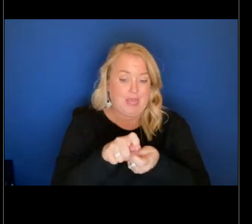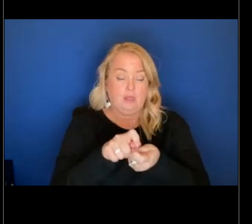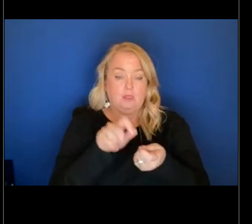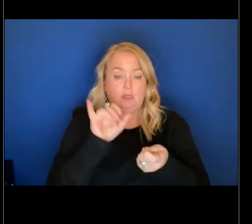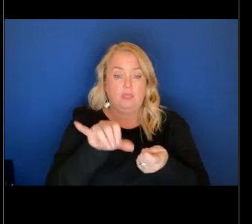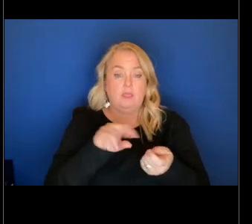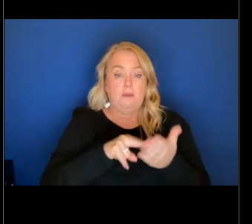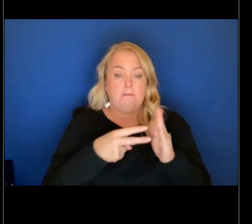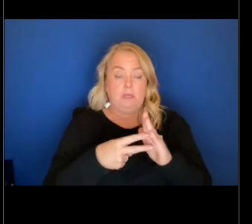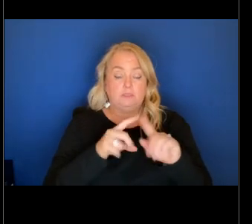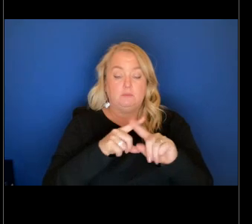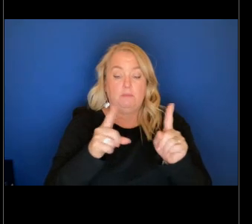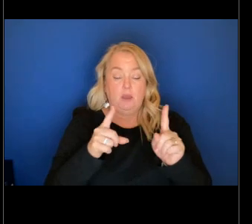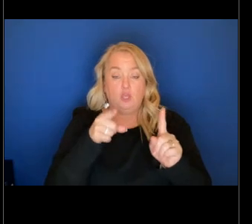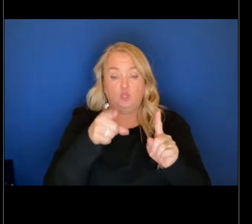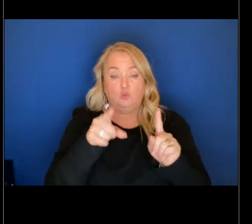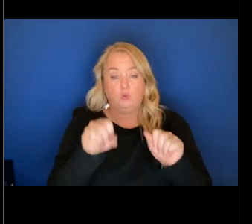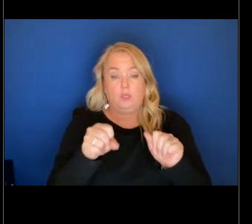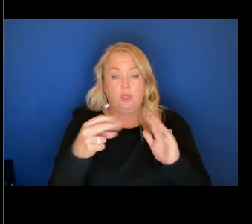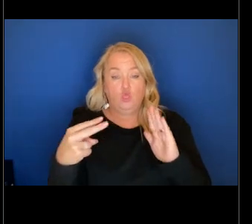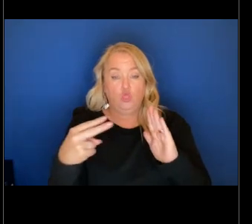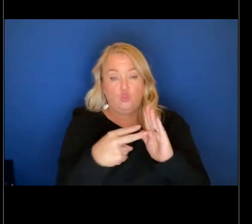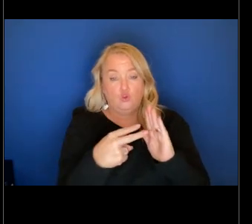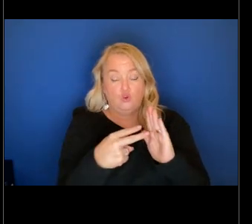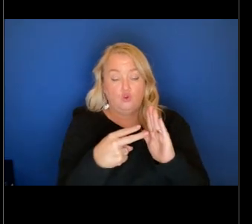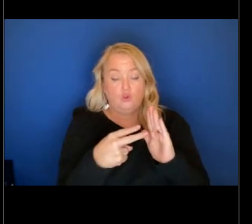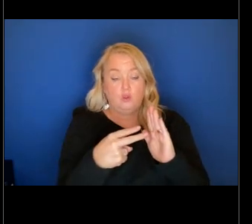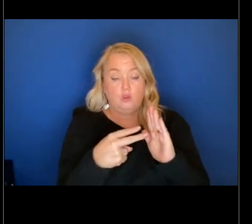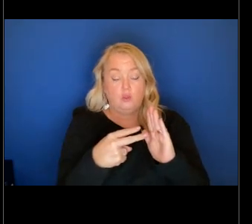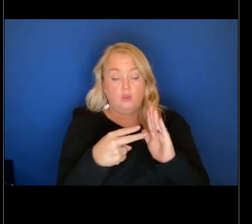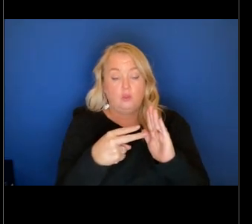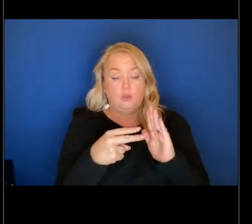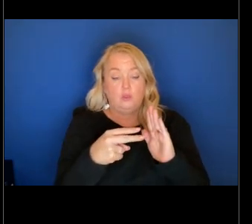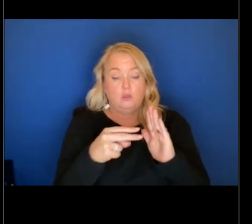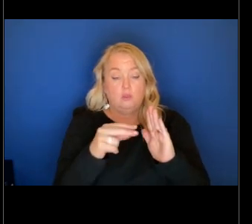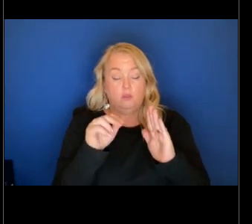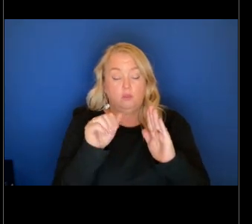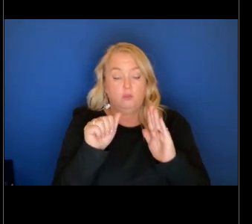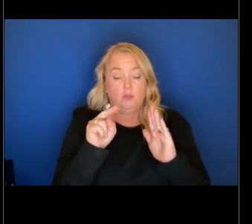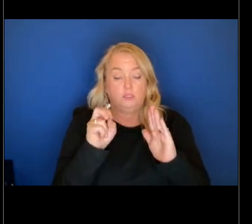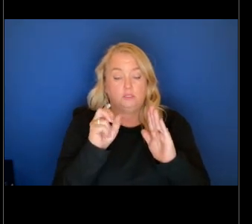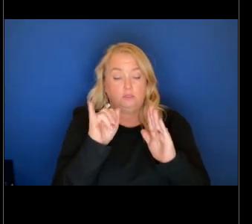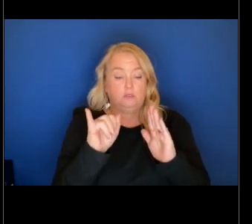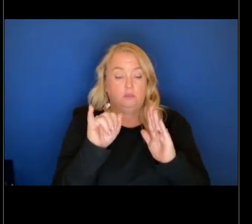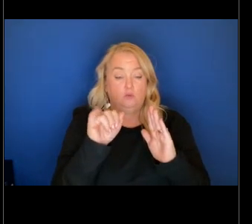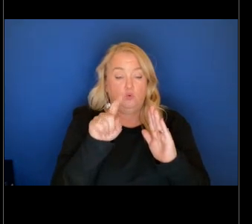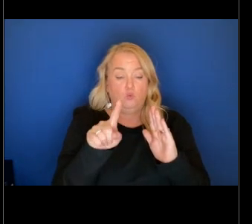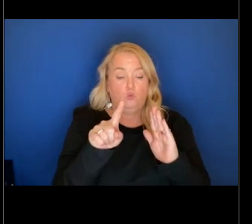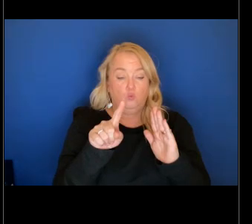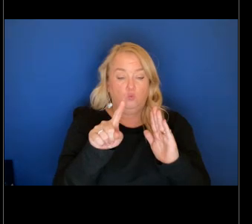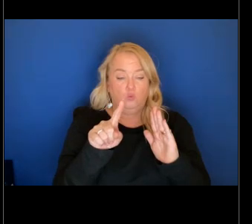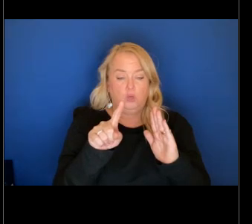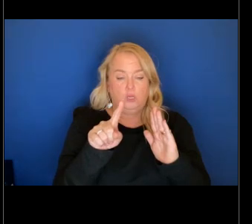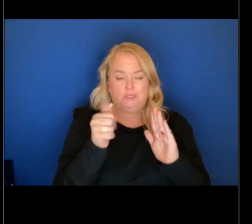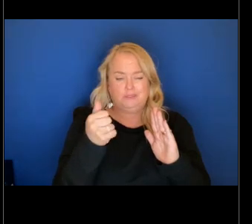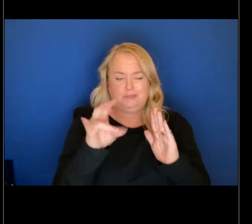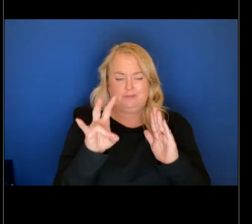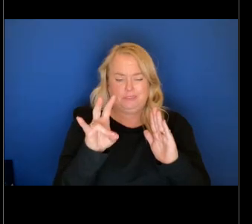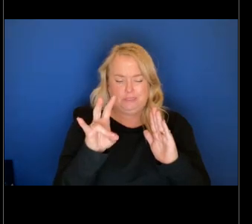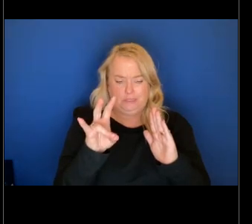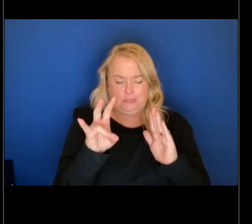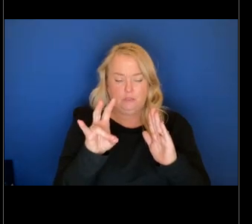I would refer you to the ANSTI A117 requirement that specifies that